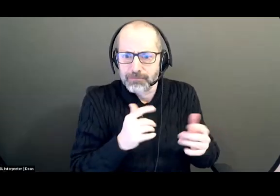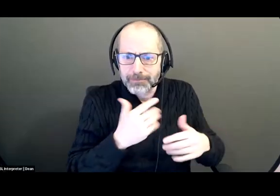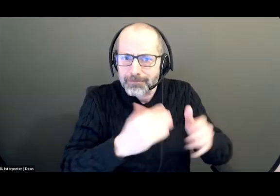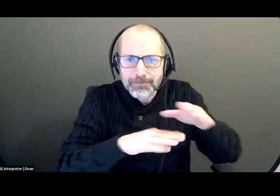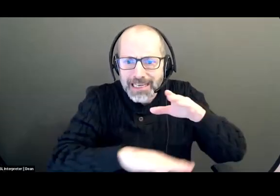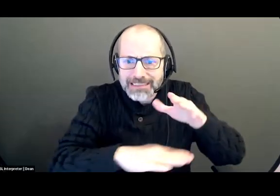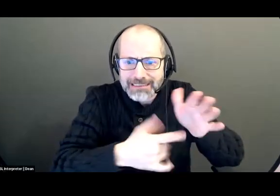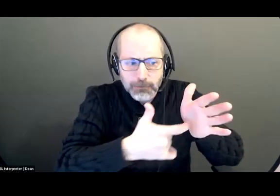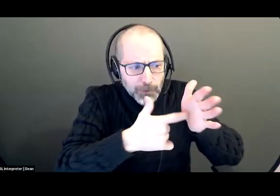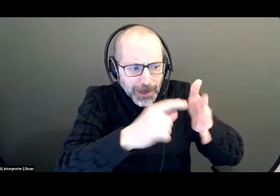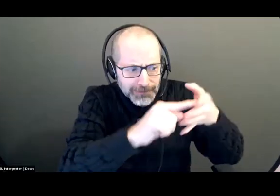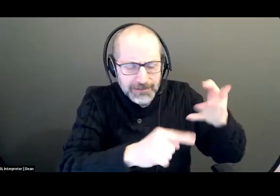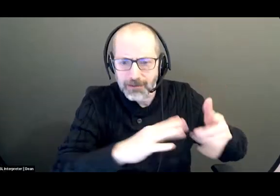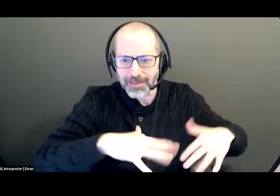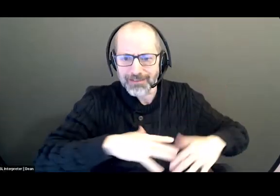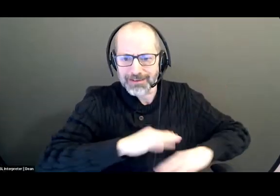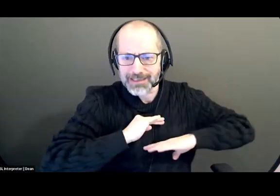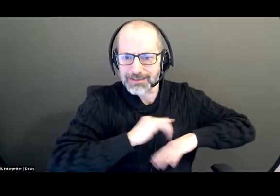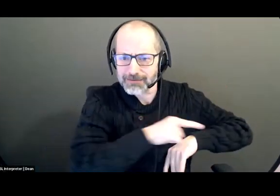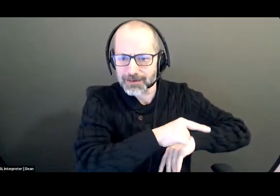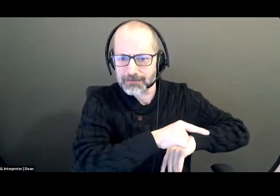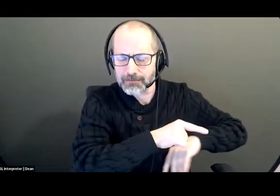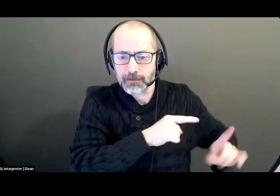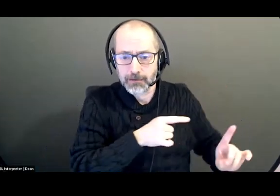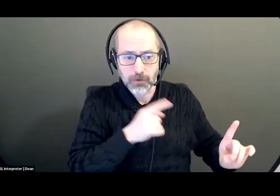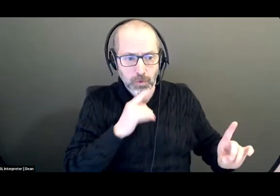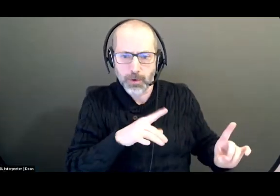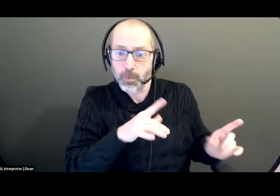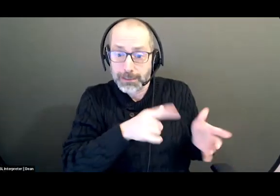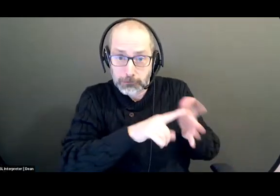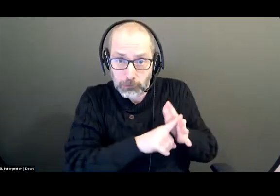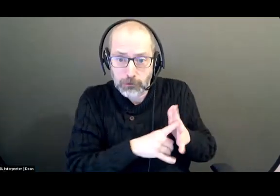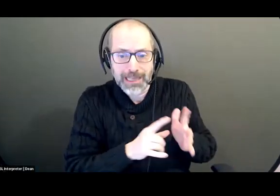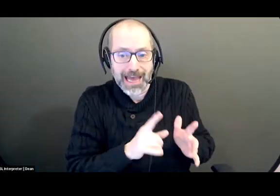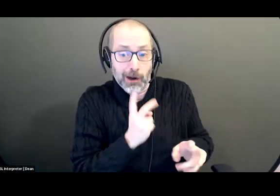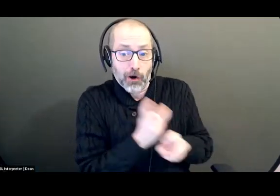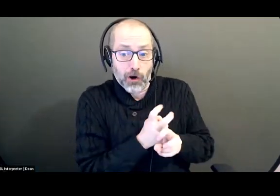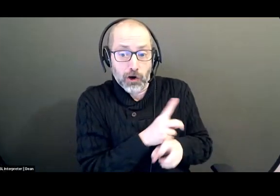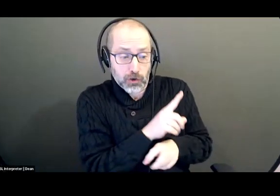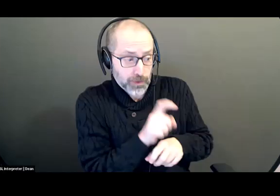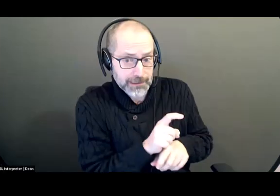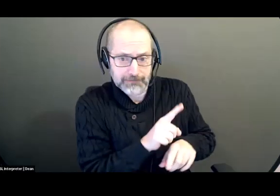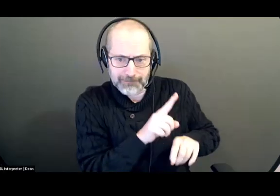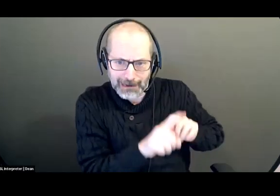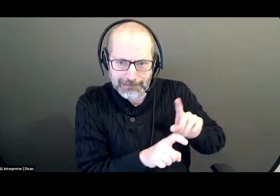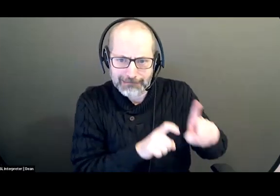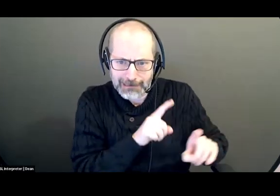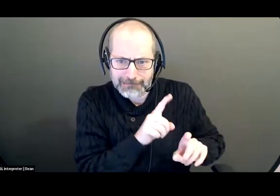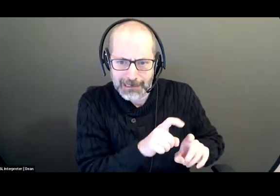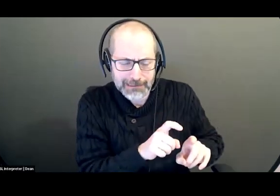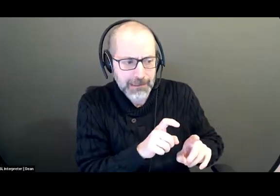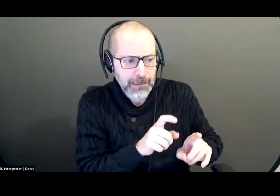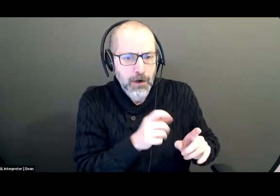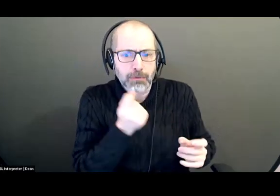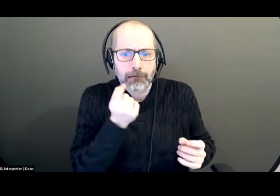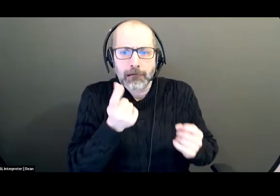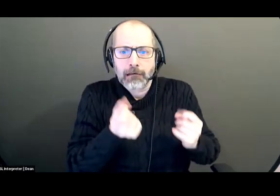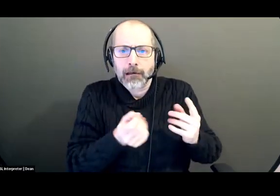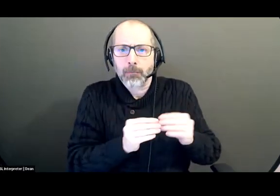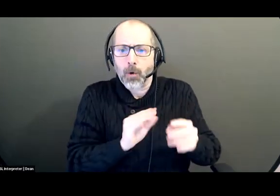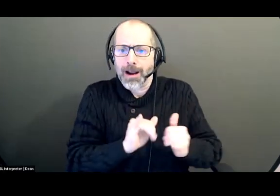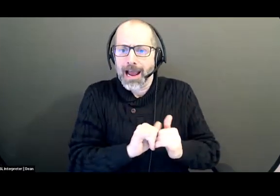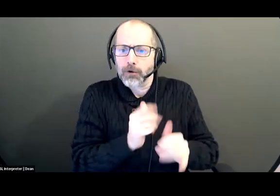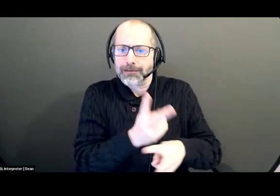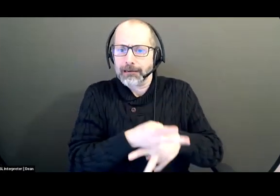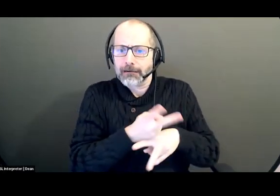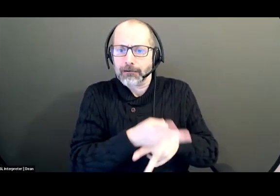basic needs being not met. When we began to listen and really, really hear and ask hard questions, we